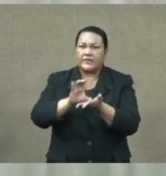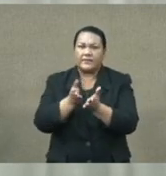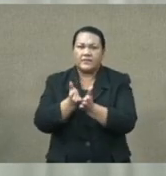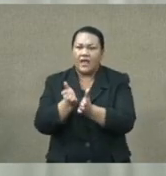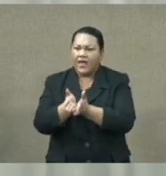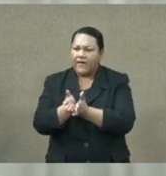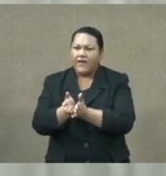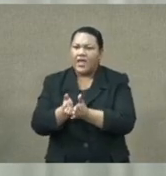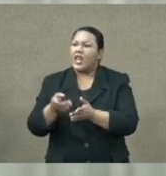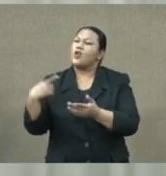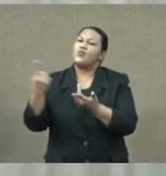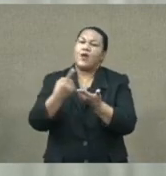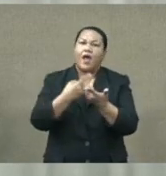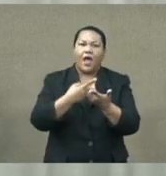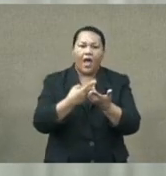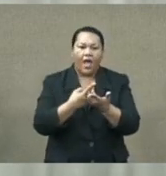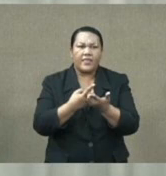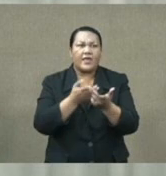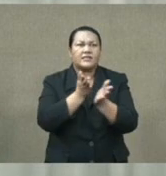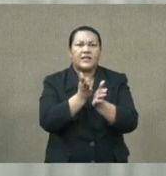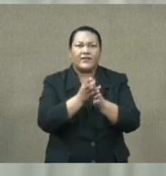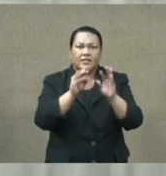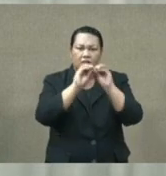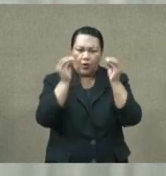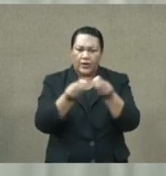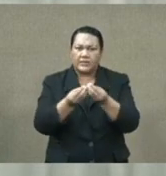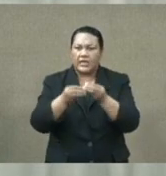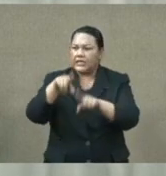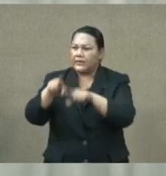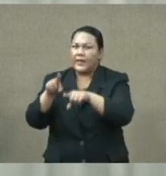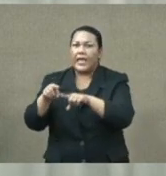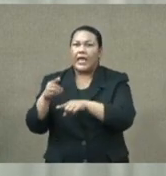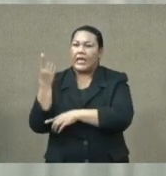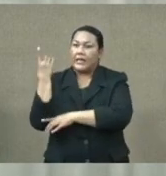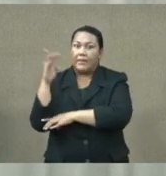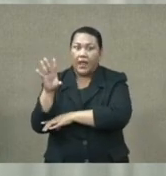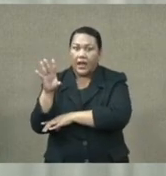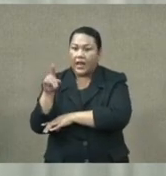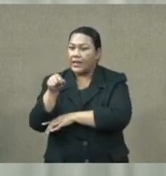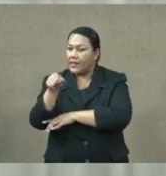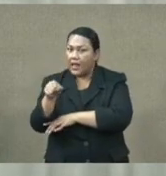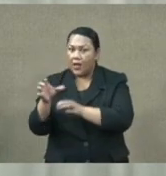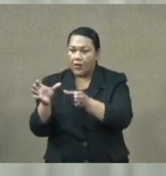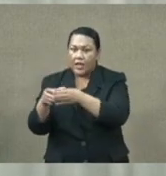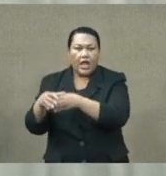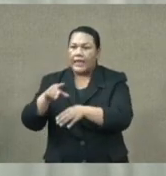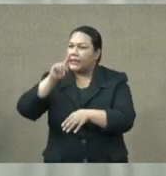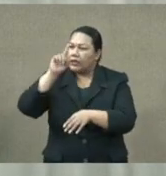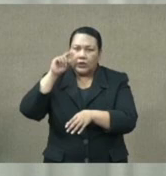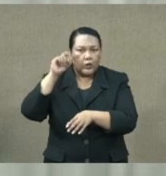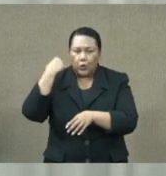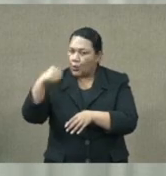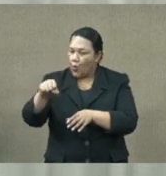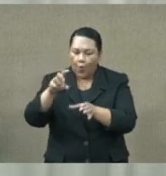boards, organizations, and independent entities not to resign and to oppose the will of the